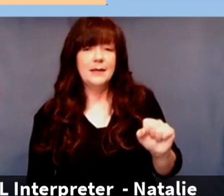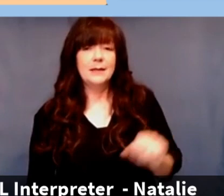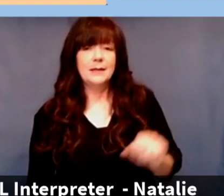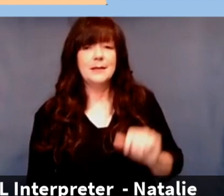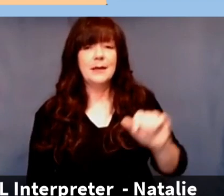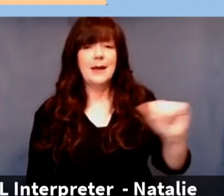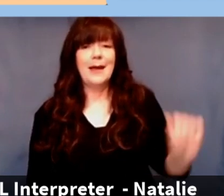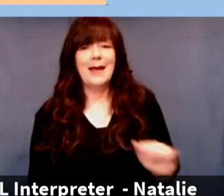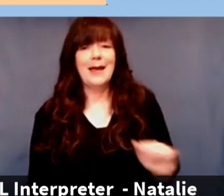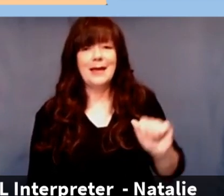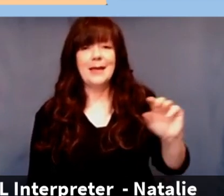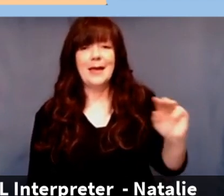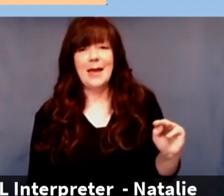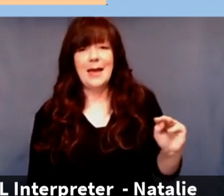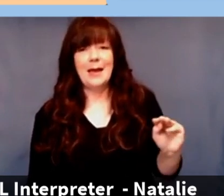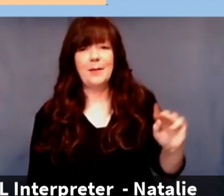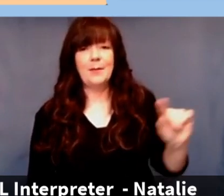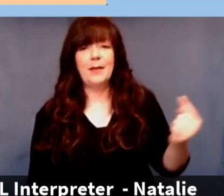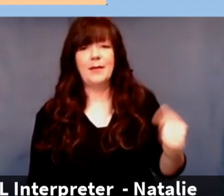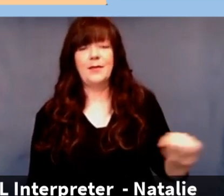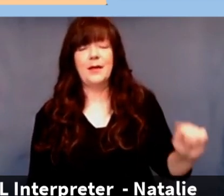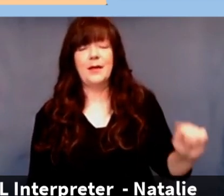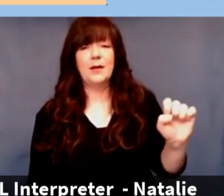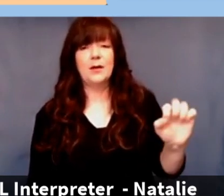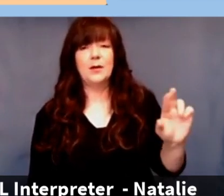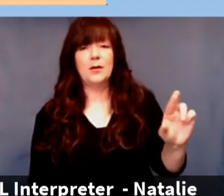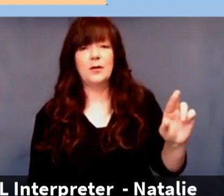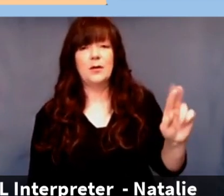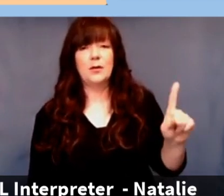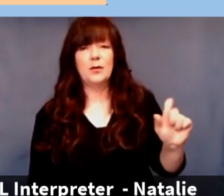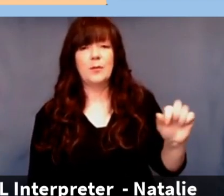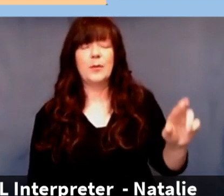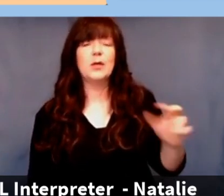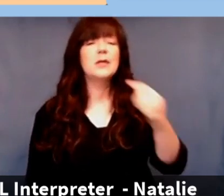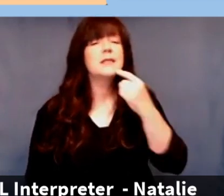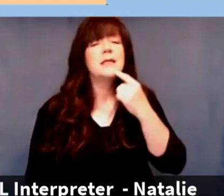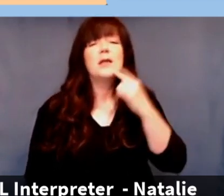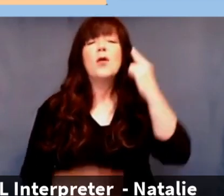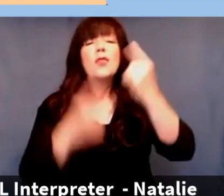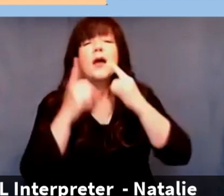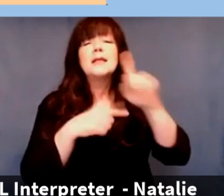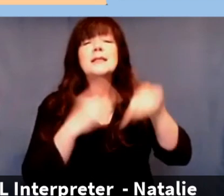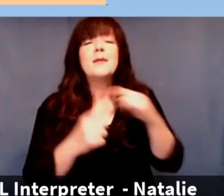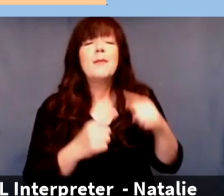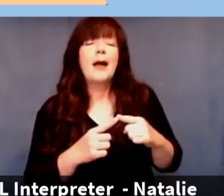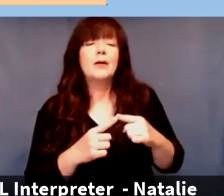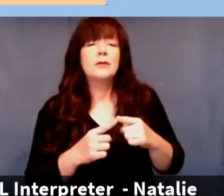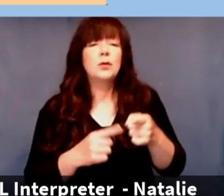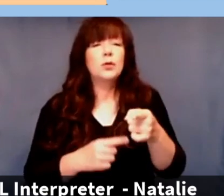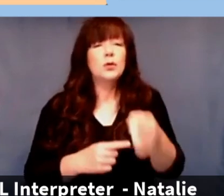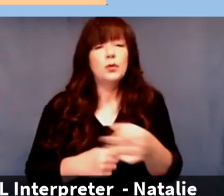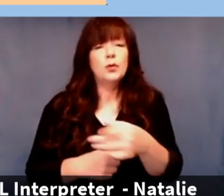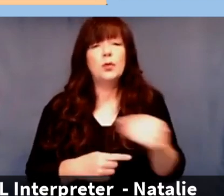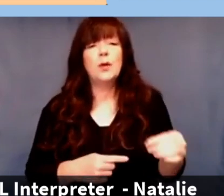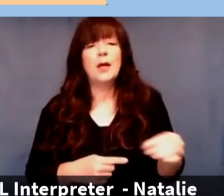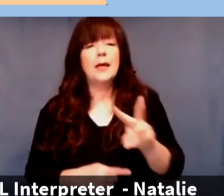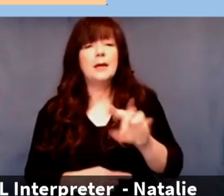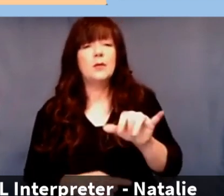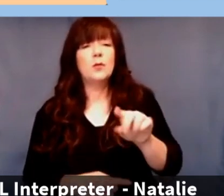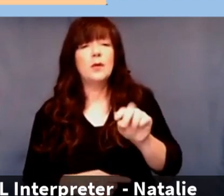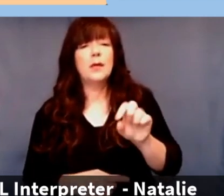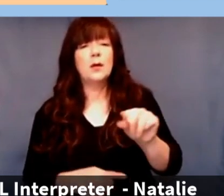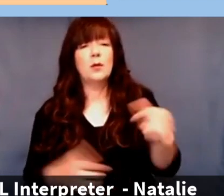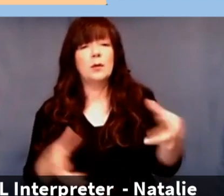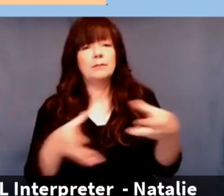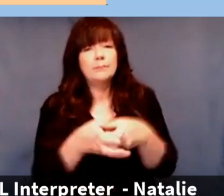Earper asks, thoughts on the ship when Zeta, you and, well, Winona and Rosita, what are your thoughts on that? I was really